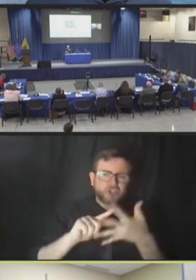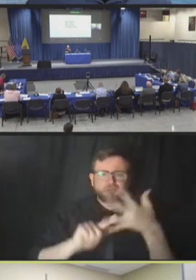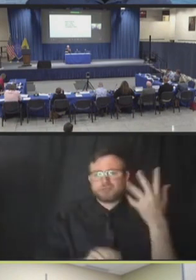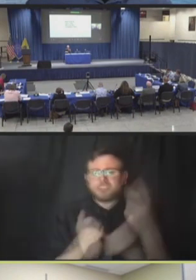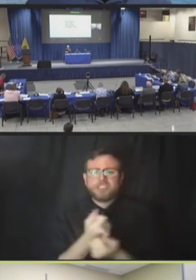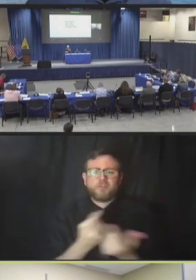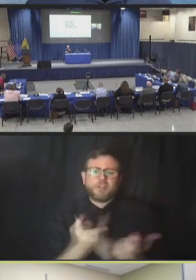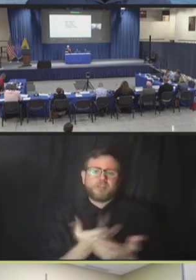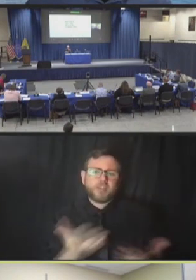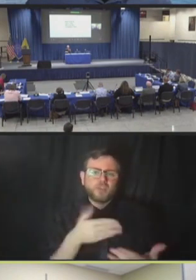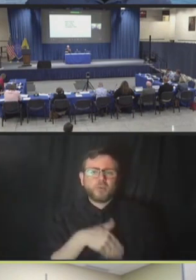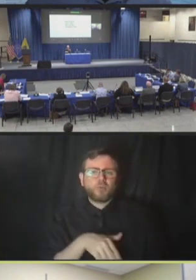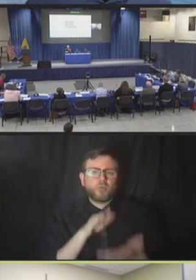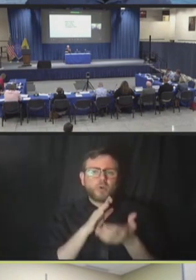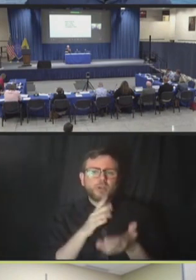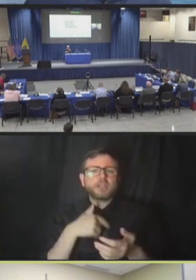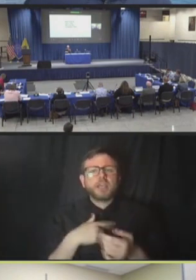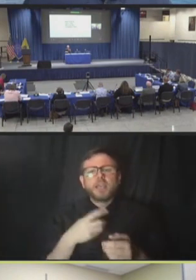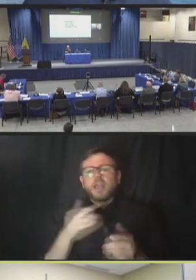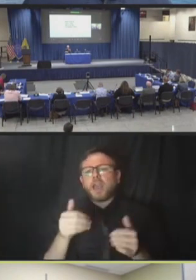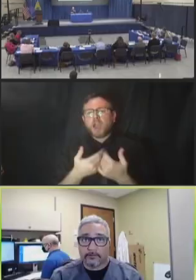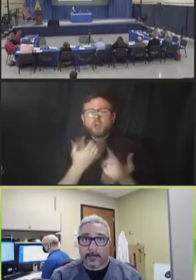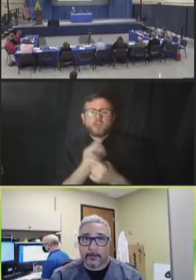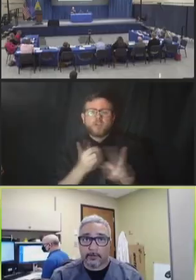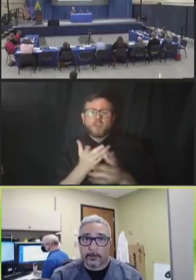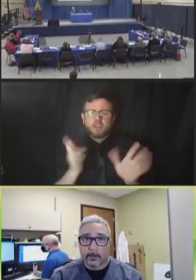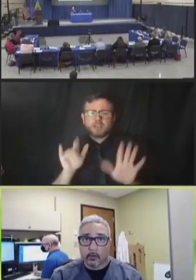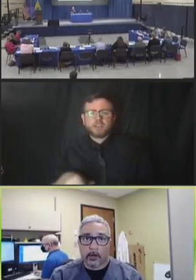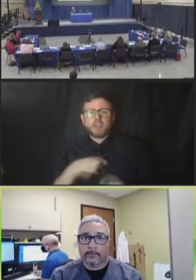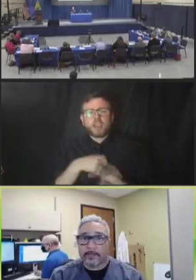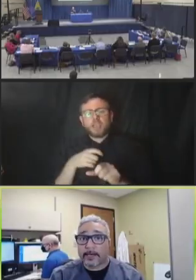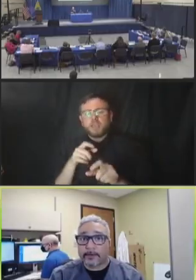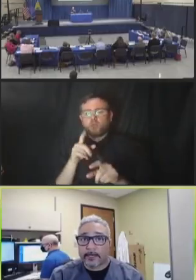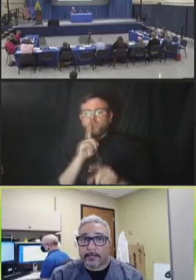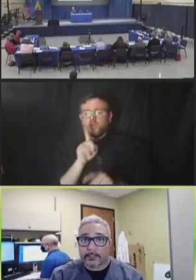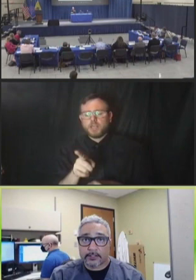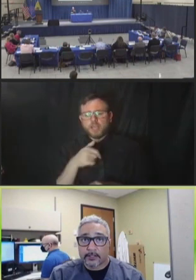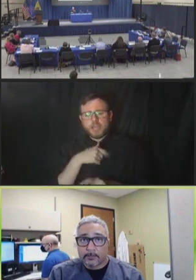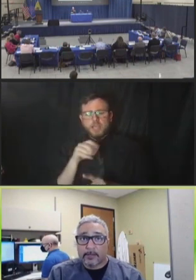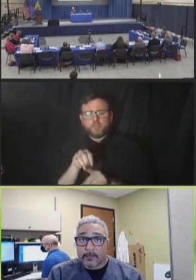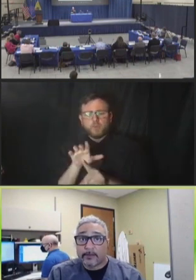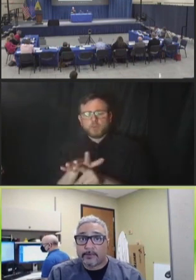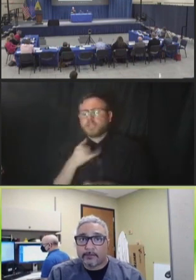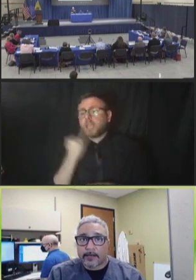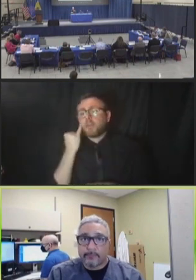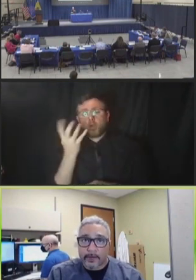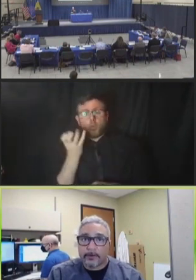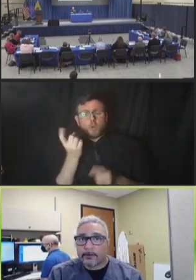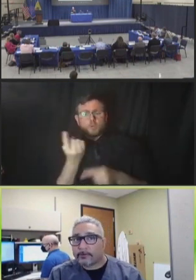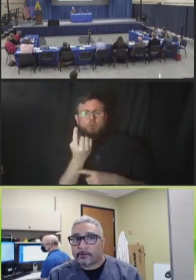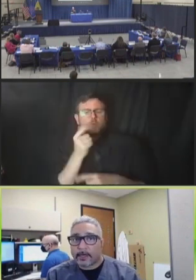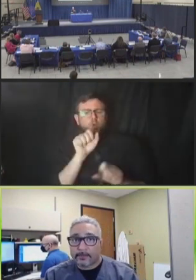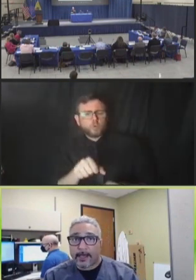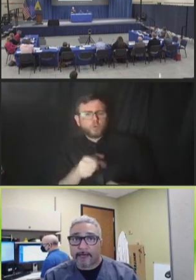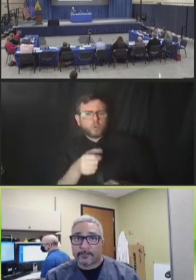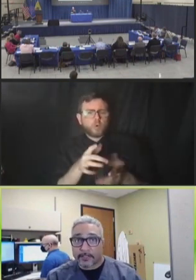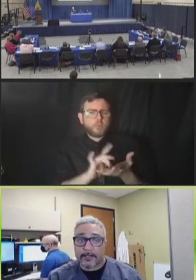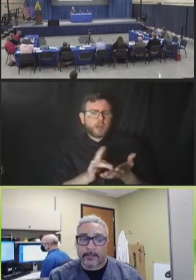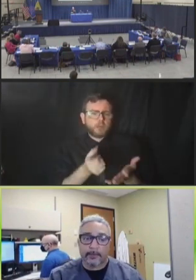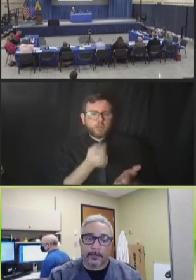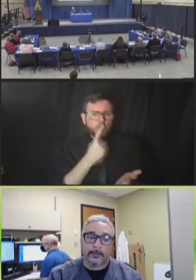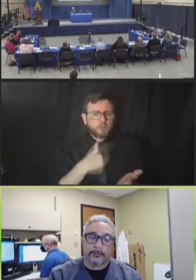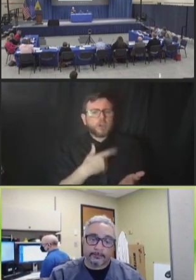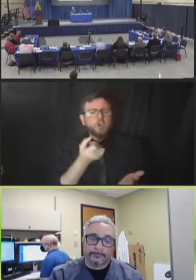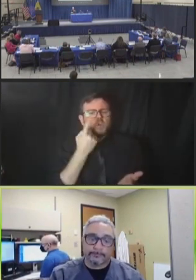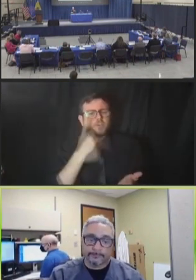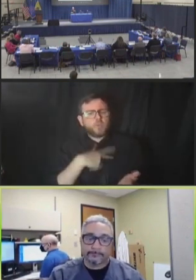doing may have on these folks. Or as Dr. Del Rio said, the fact that we want somebody to take a medication may be limited by the barriers that they have to getting